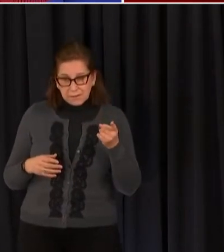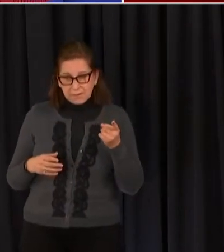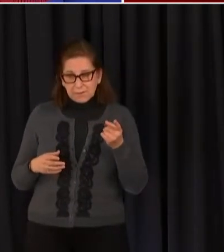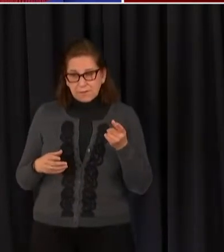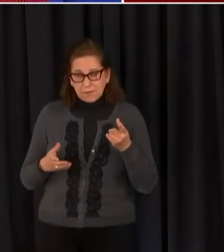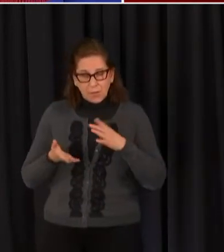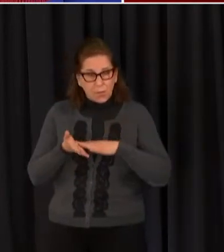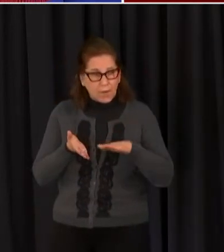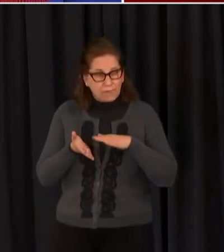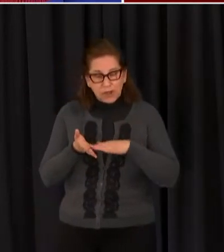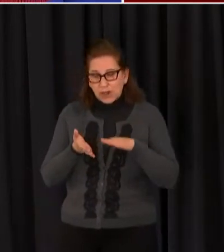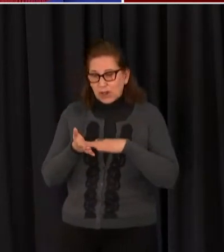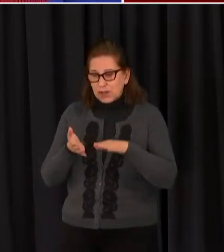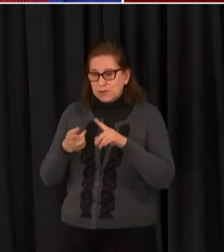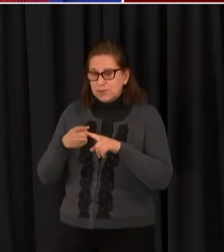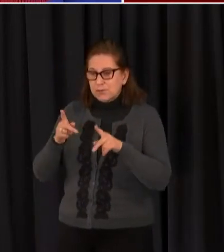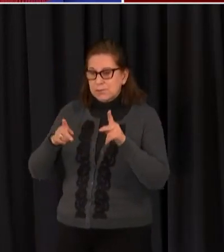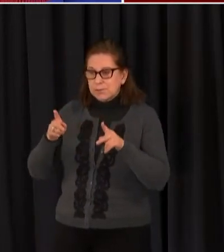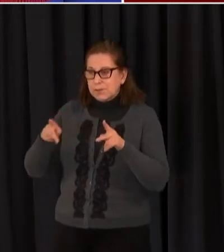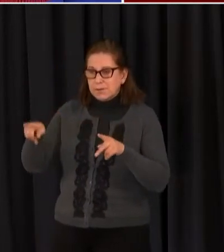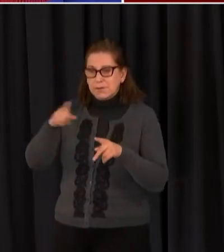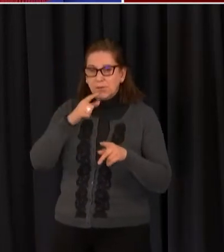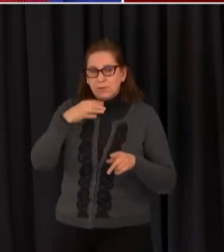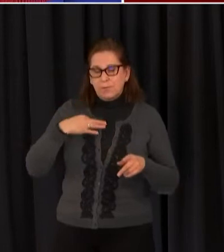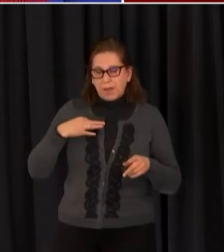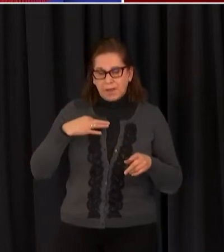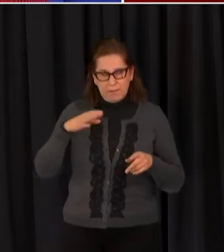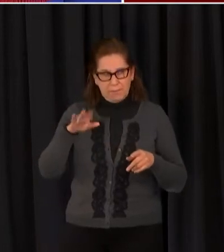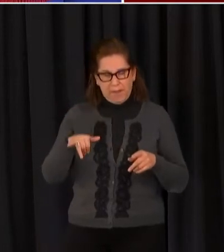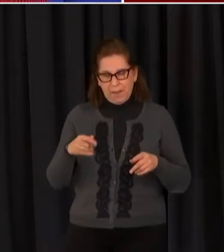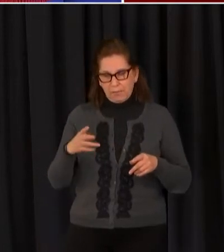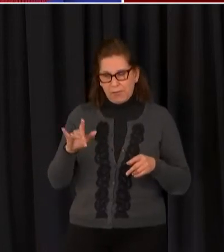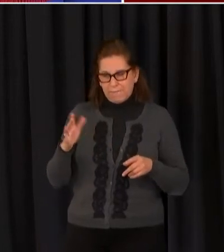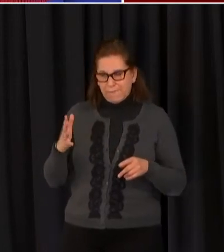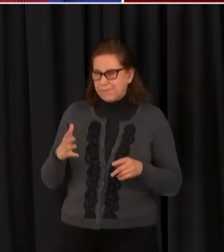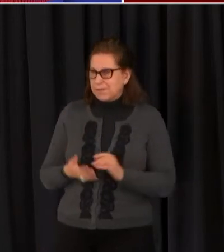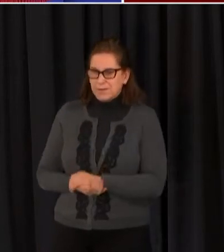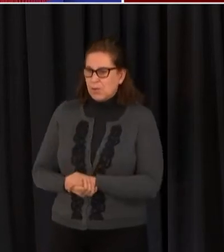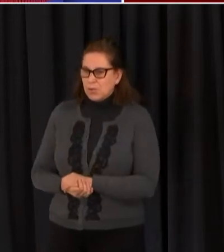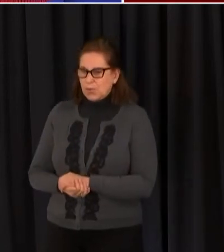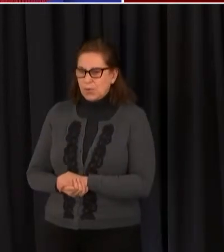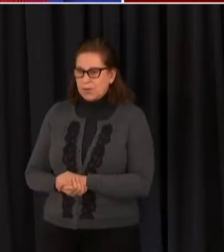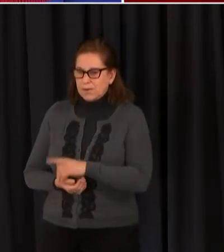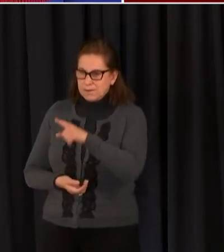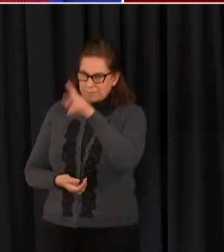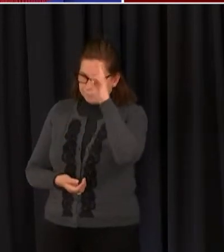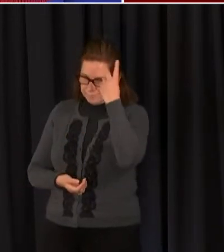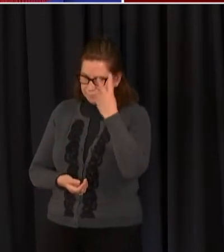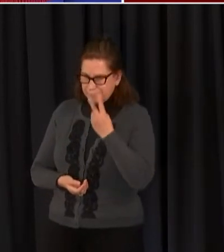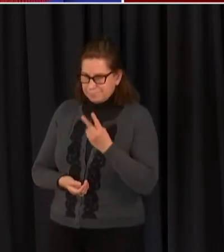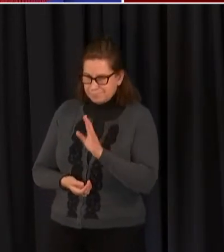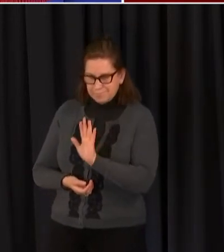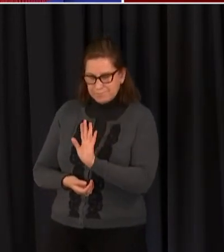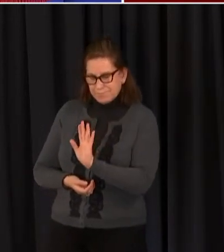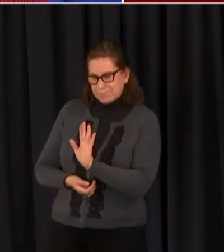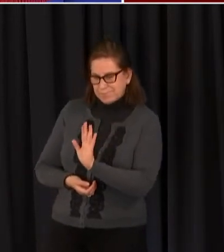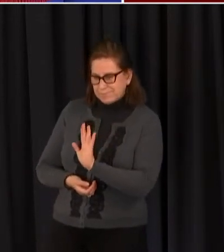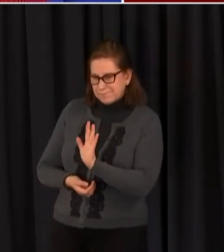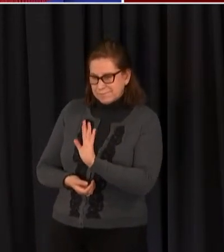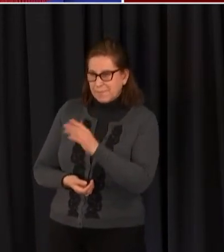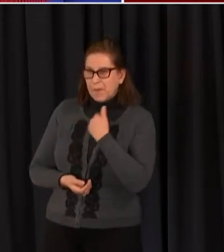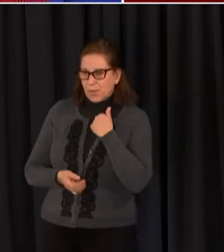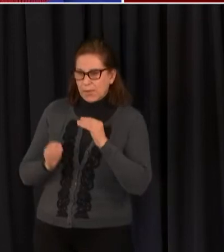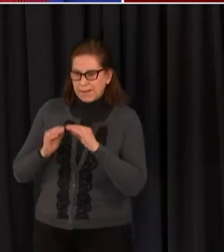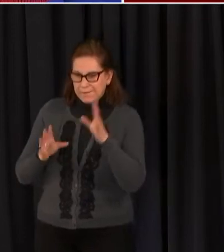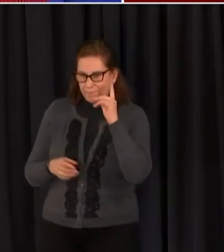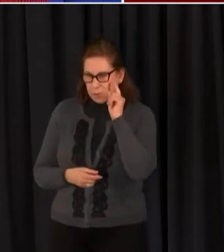waivers again until, I believe, April 5th is the date. No, So well, could you just you clarify- misunderstand, or I misspoke.